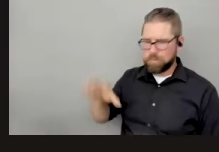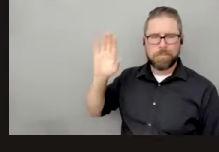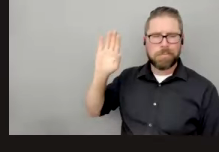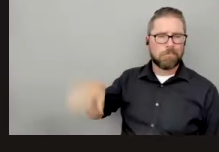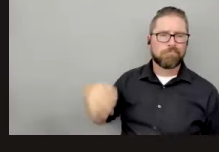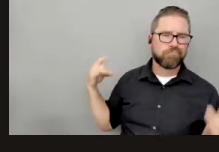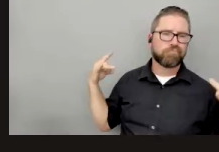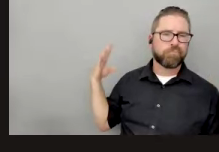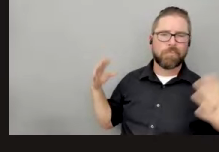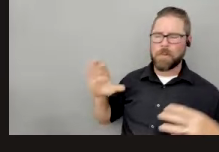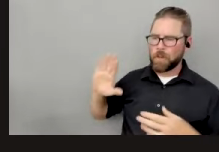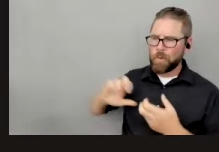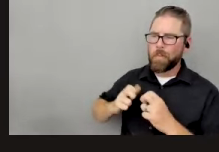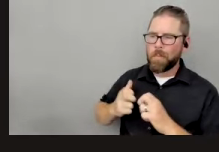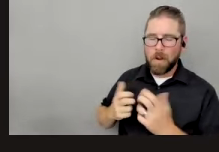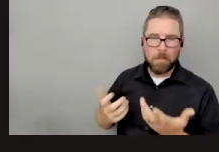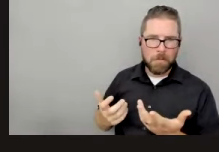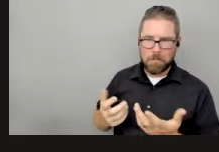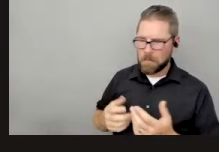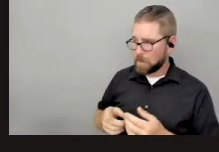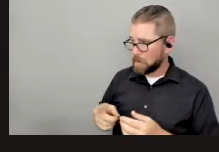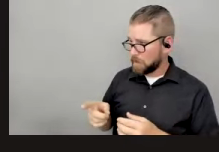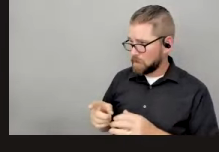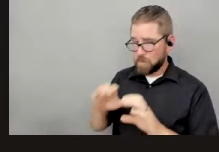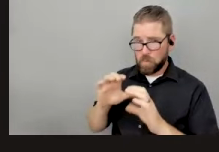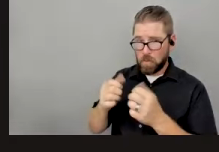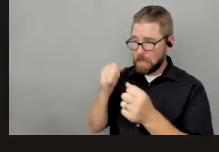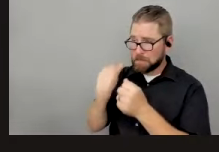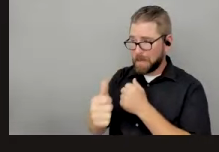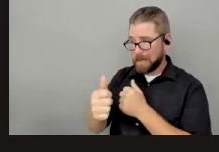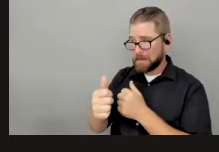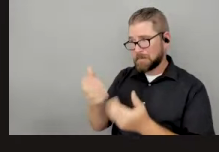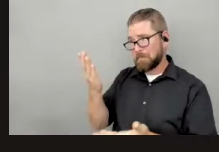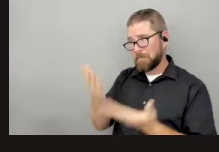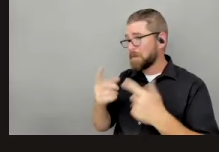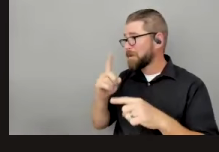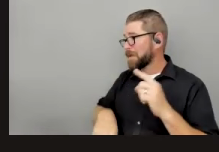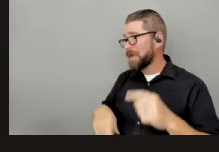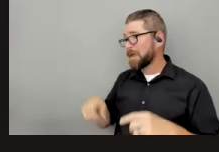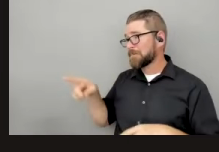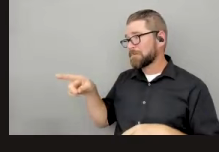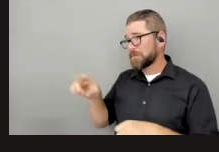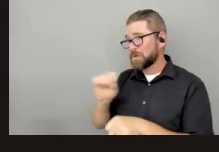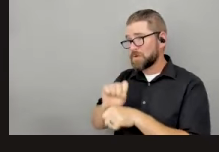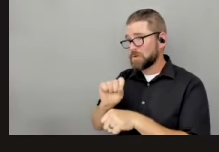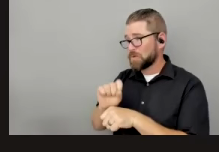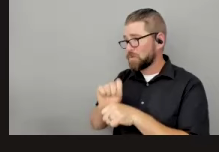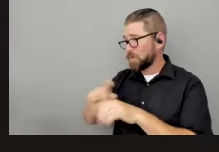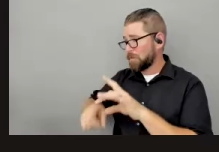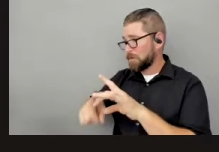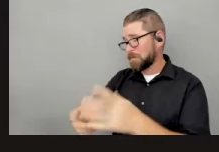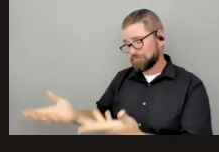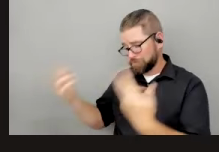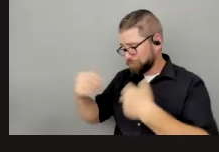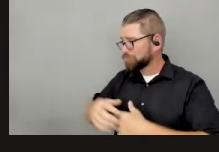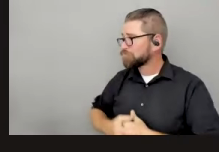might not be able to pass the class if you miss any more work, right? So, that is not helpful for the students for